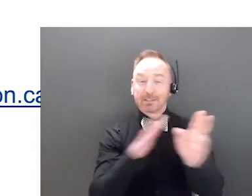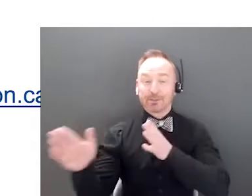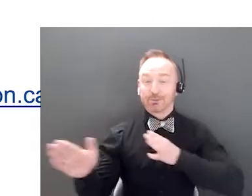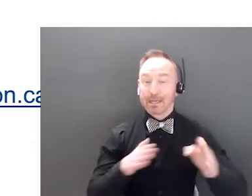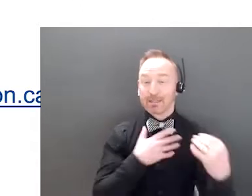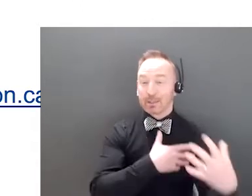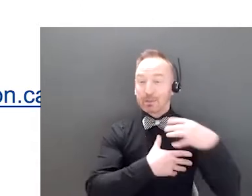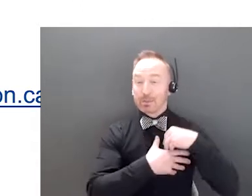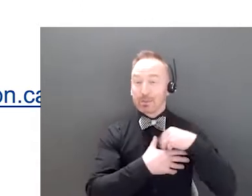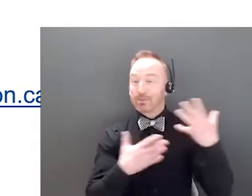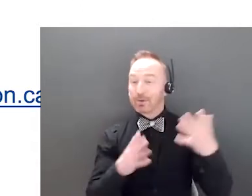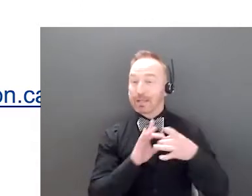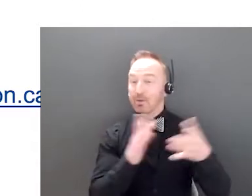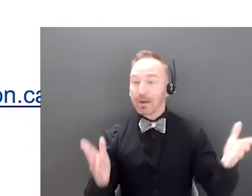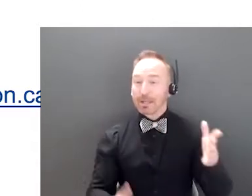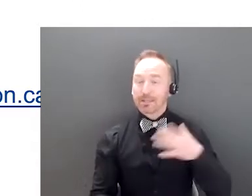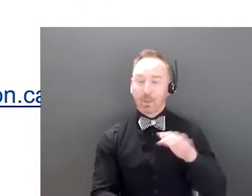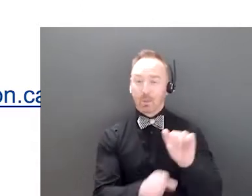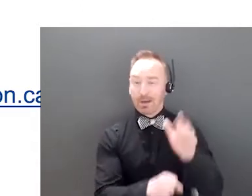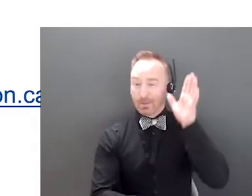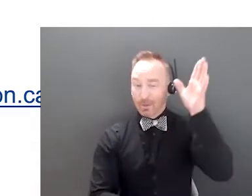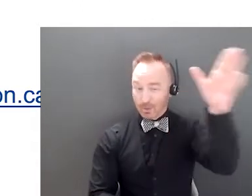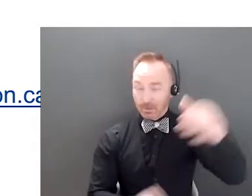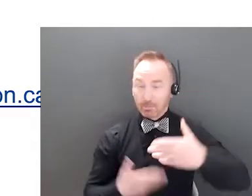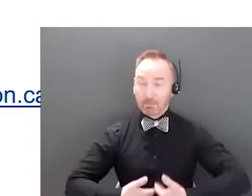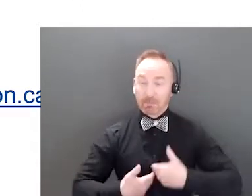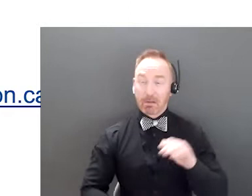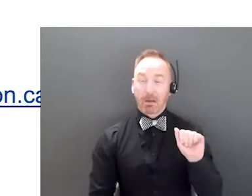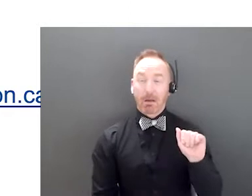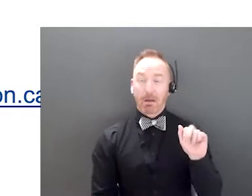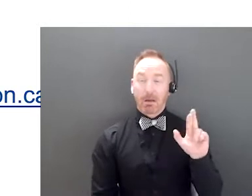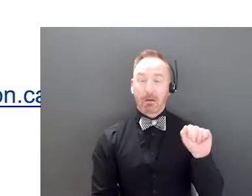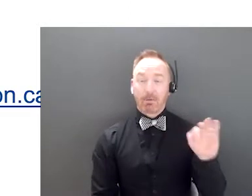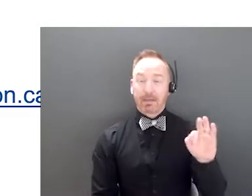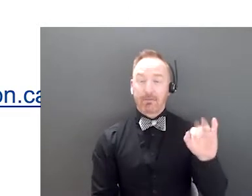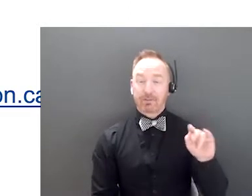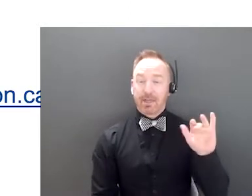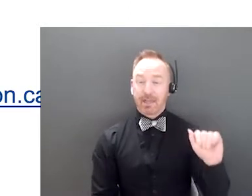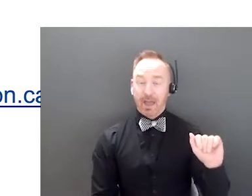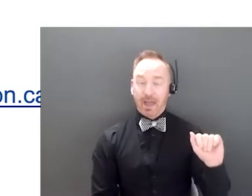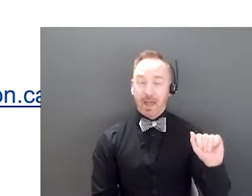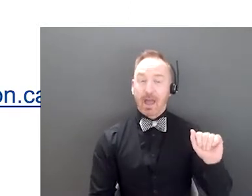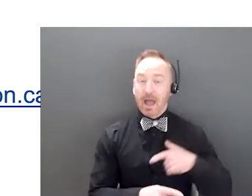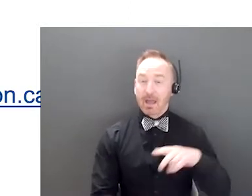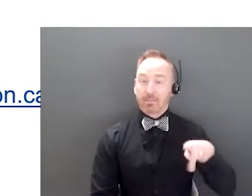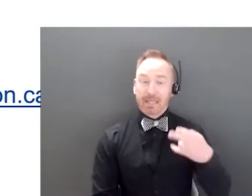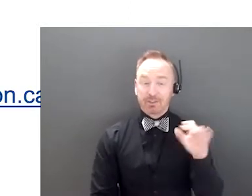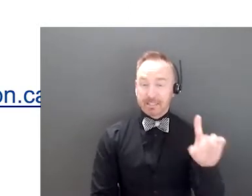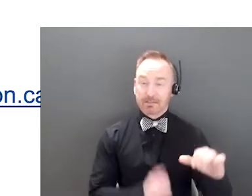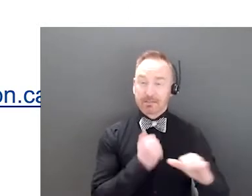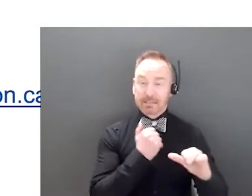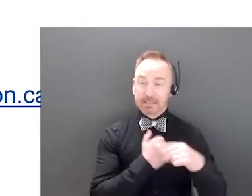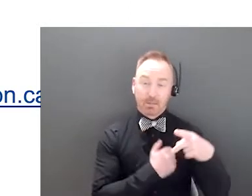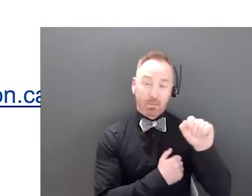Work. My name is Arif Jetha, and I'm a scientist at the Institute for Work and Health. And I'm also an assistant professor at the